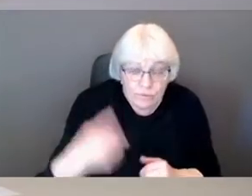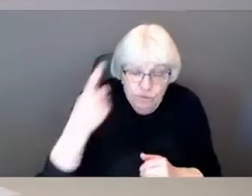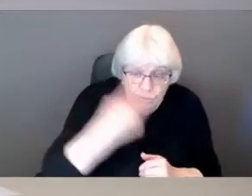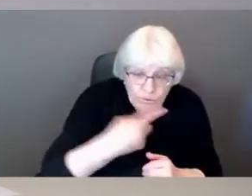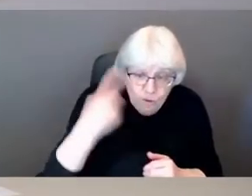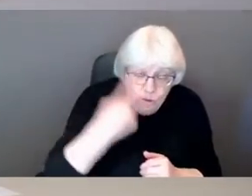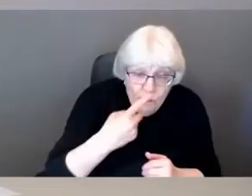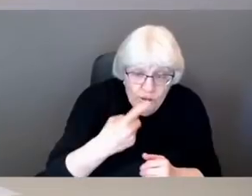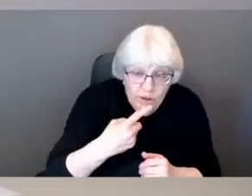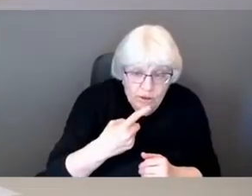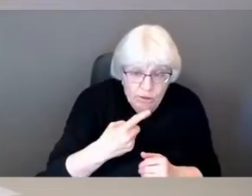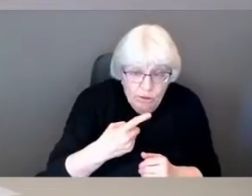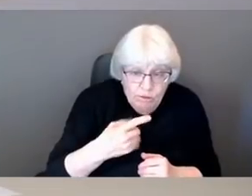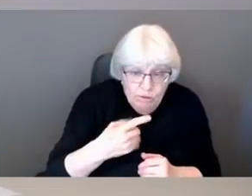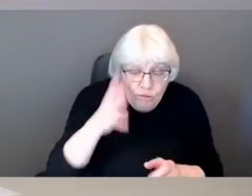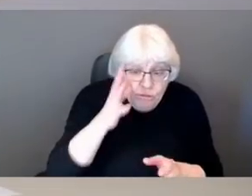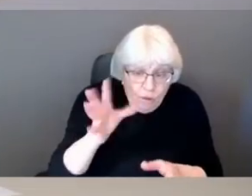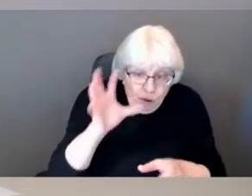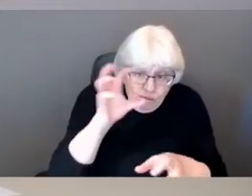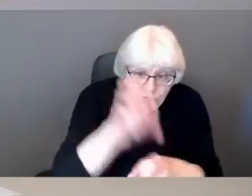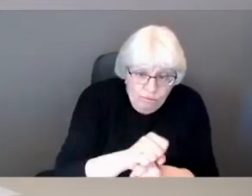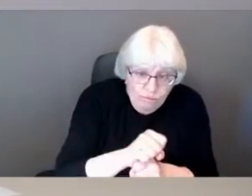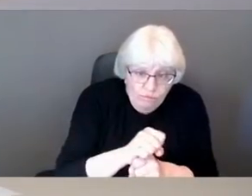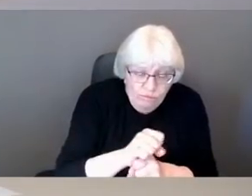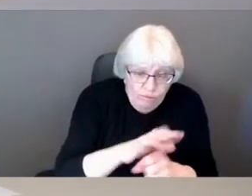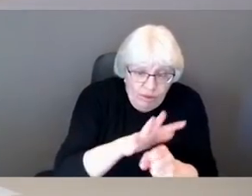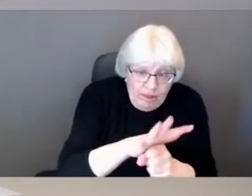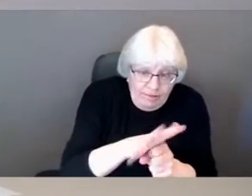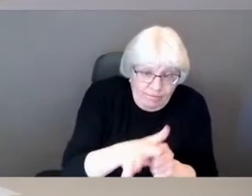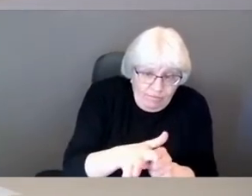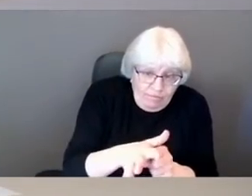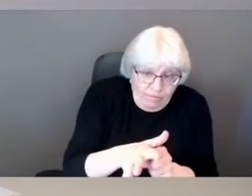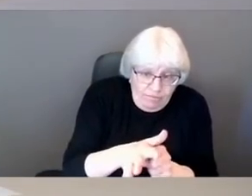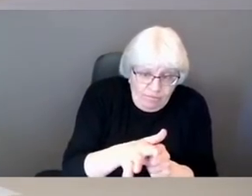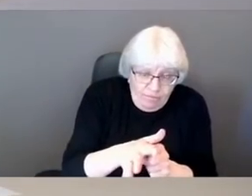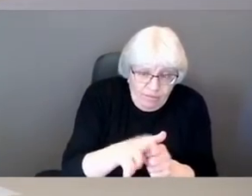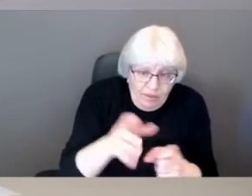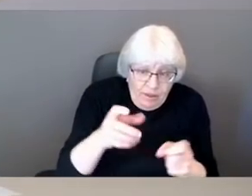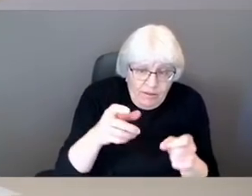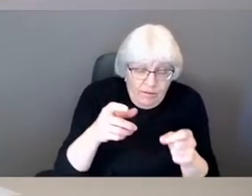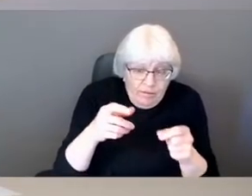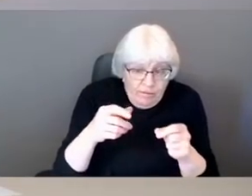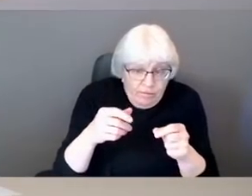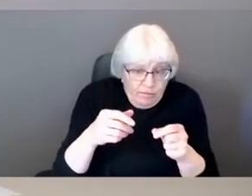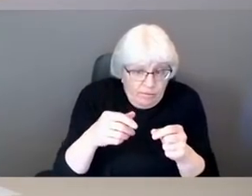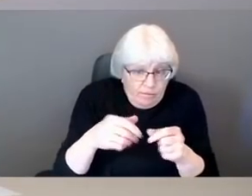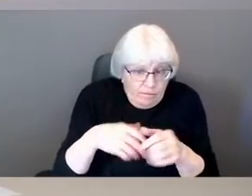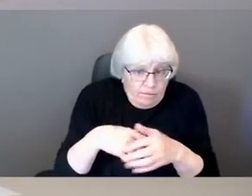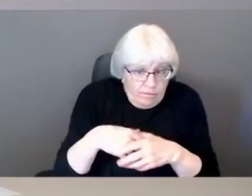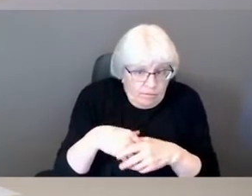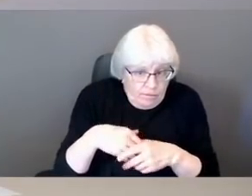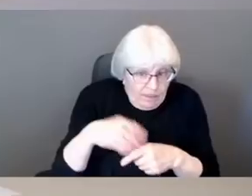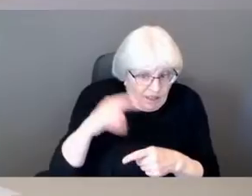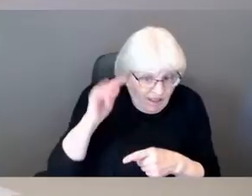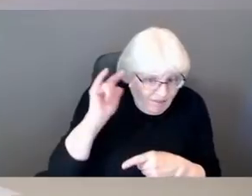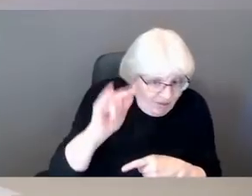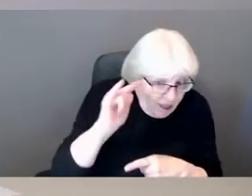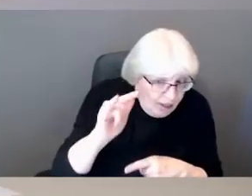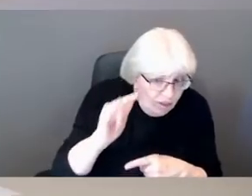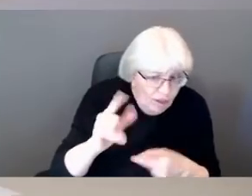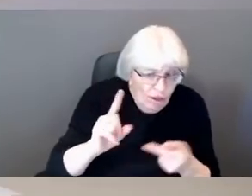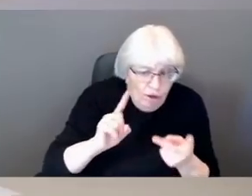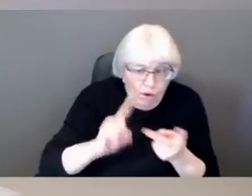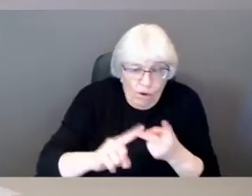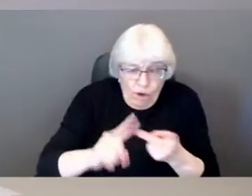or getting COVID from an exposure on a flight or from public exposure locations? And we've been talking about, the risk from,